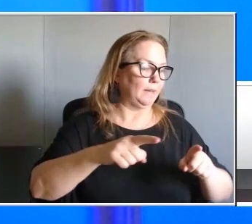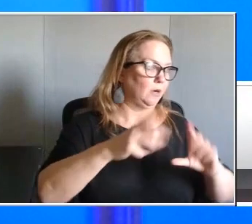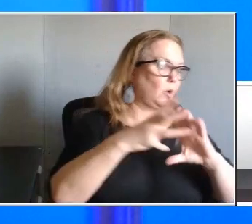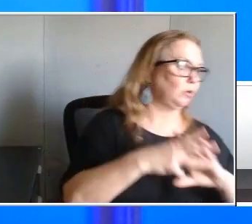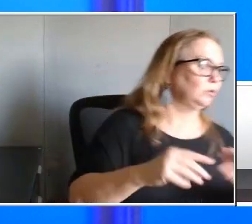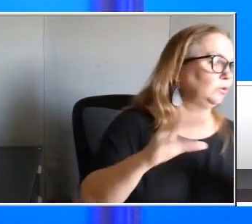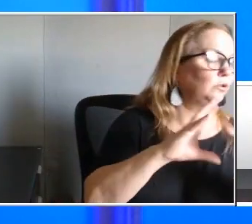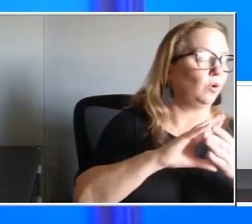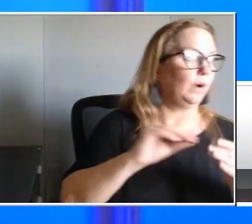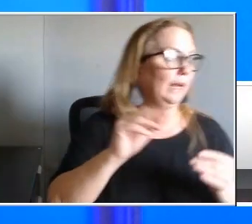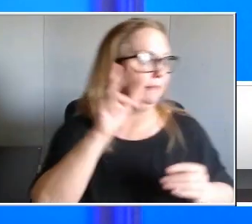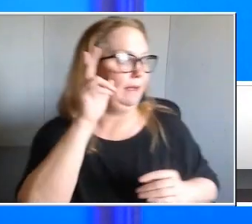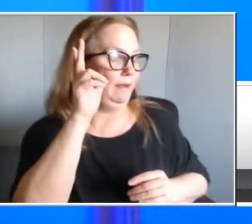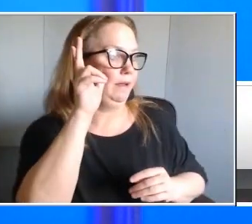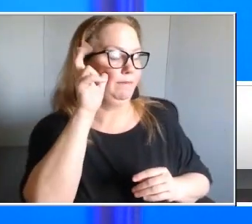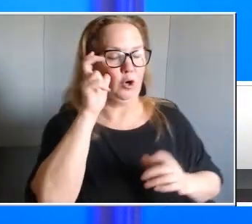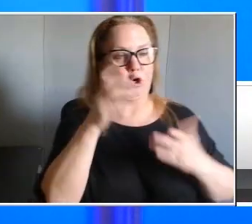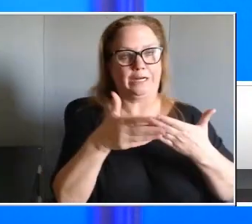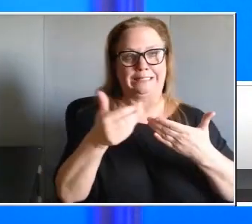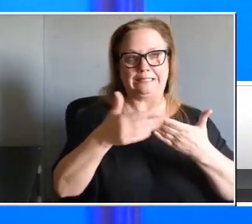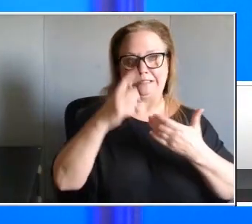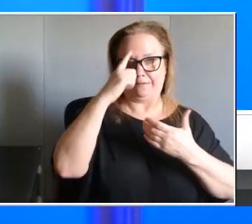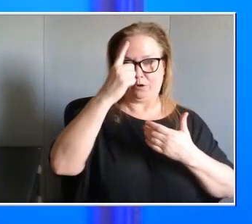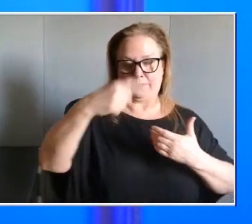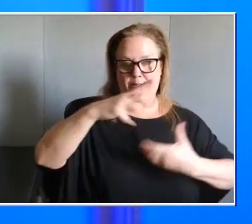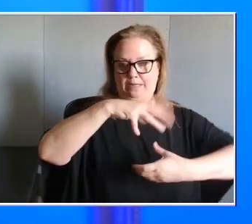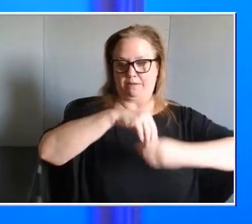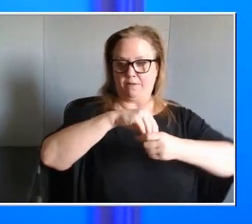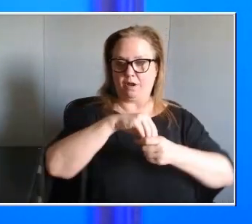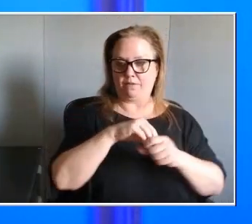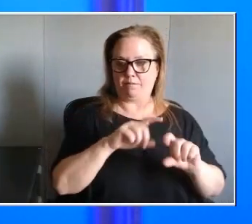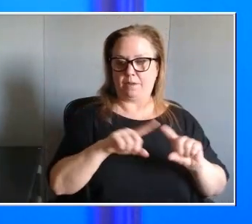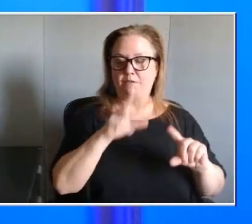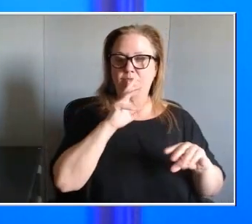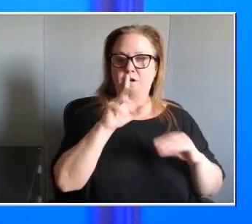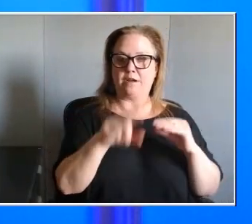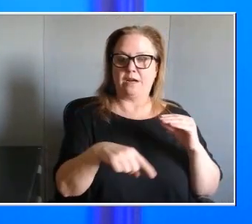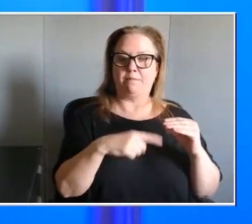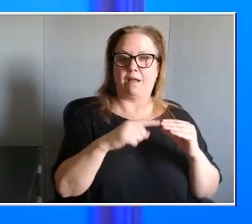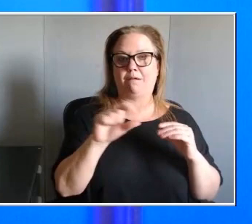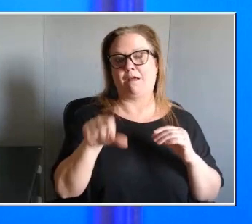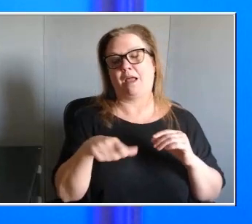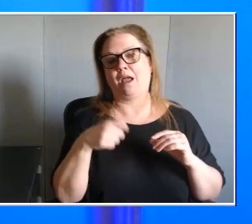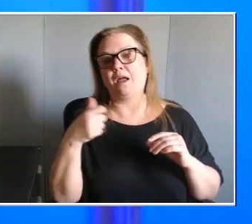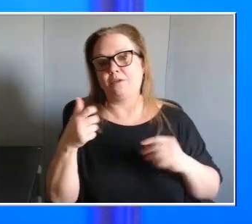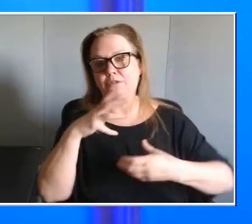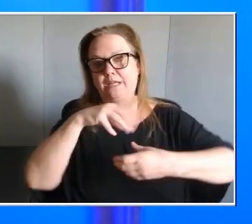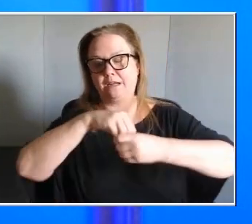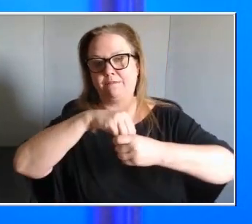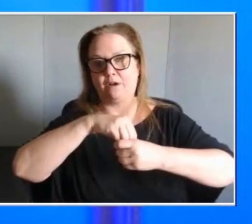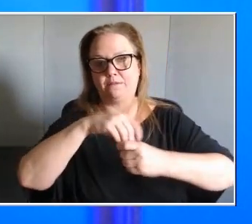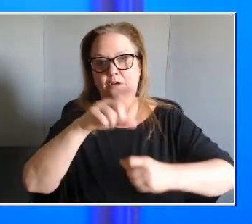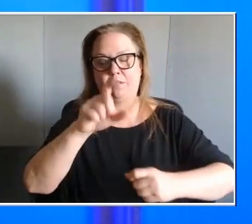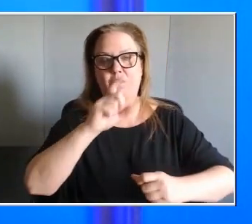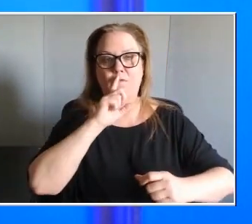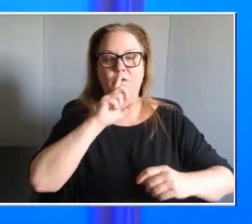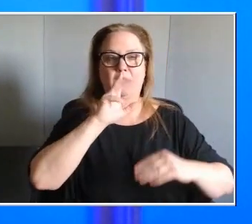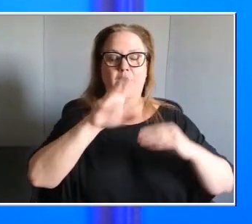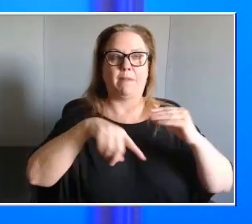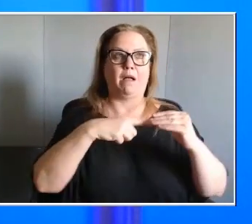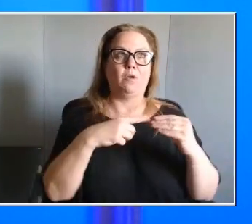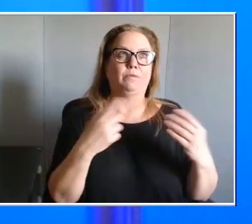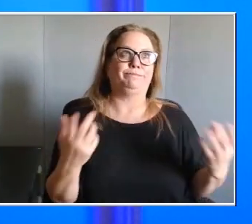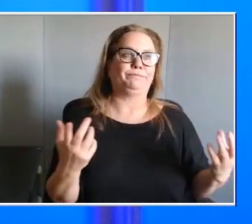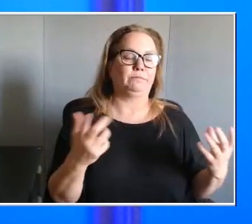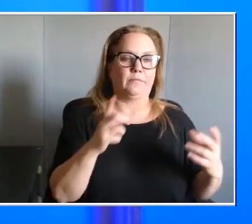that they've heard, then it's easy for them to get involved. I think when you're talking about others getting involved, you have to really talk to them about